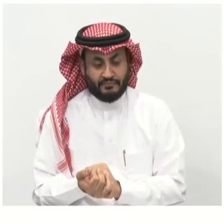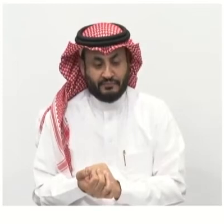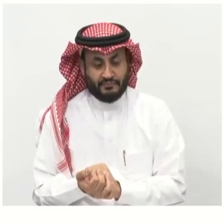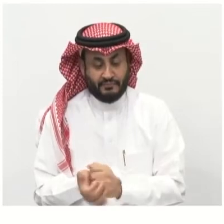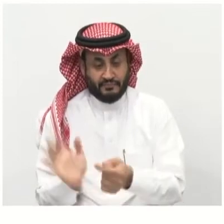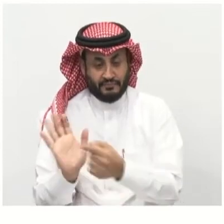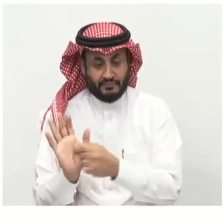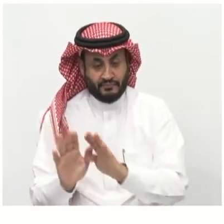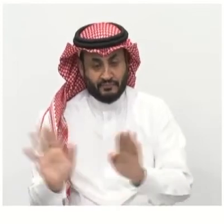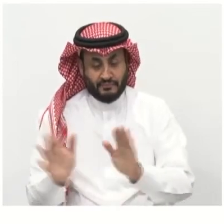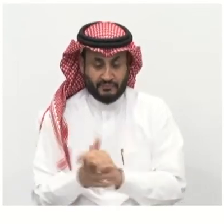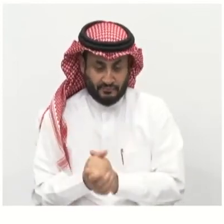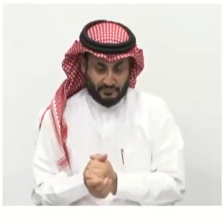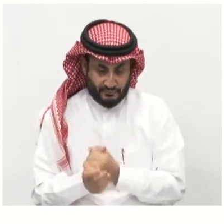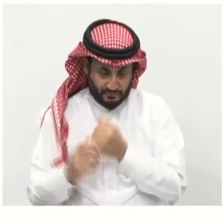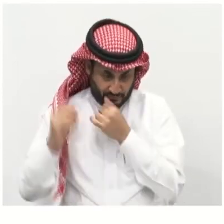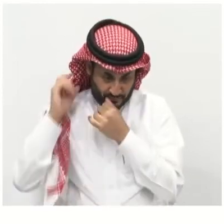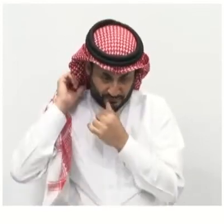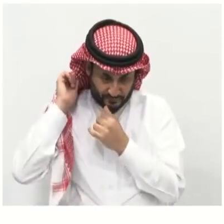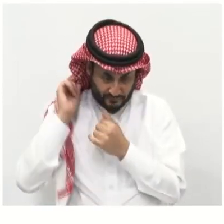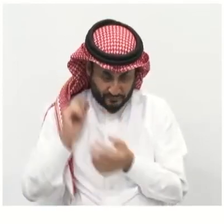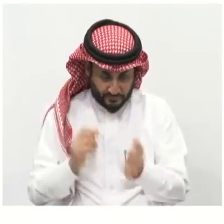And we have a full stop in the end. Ground.